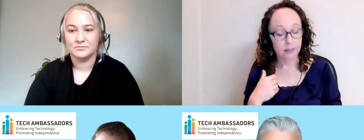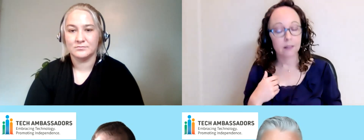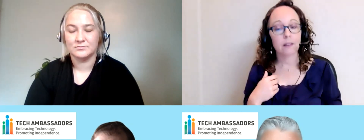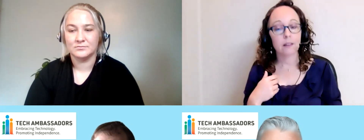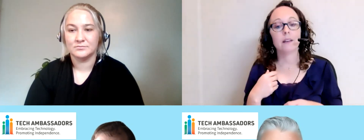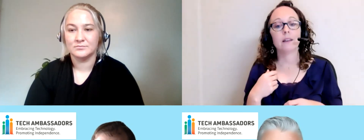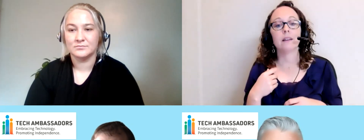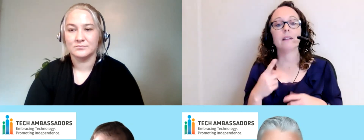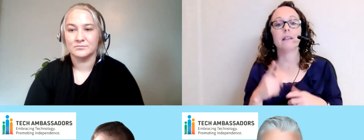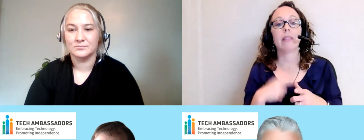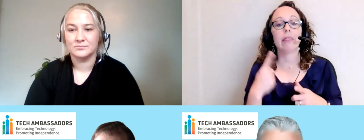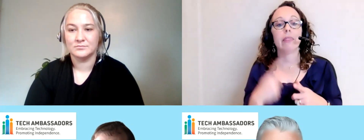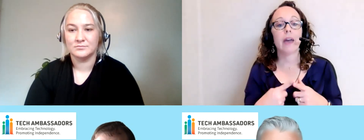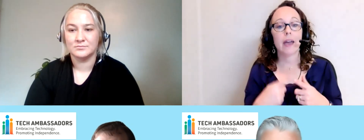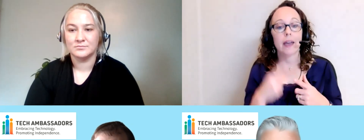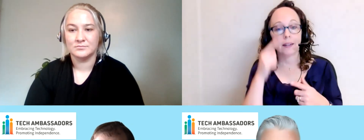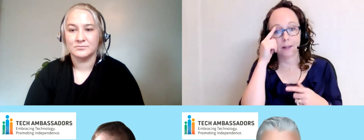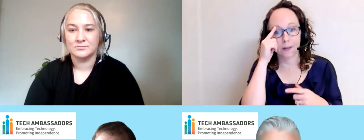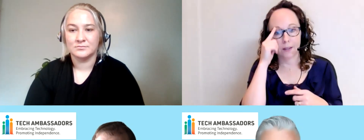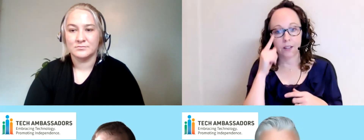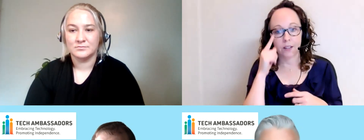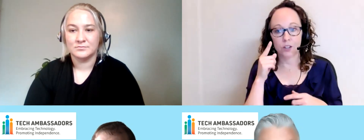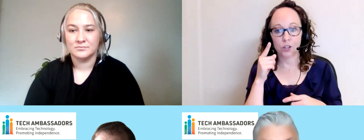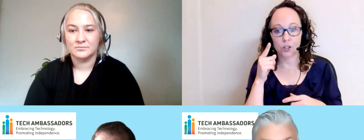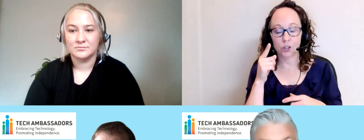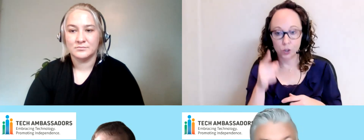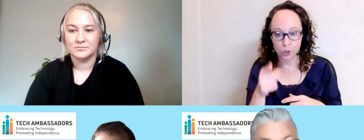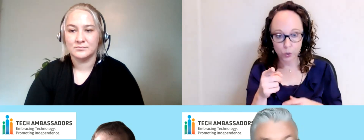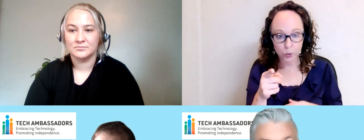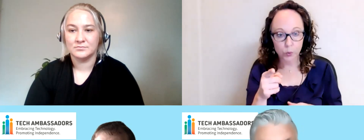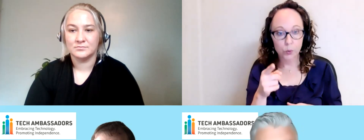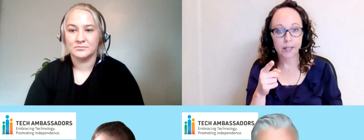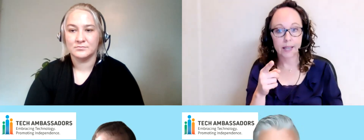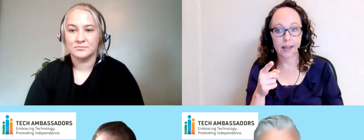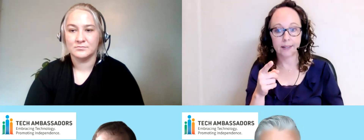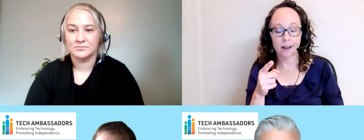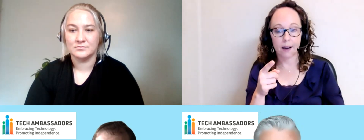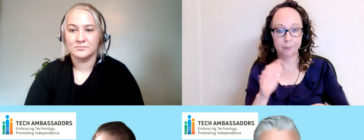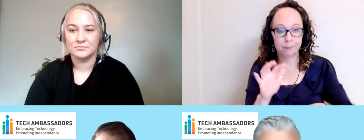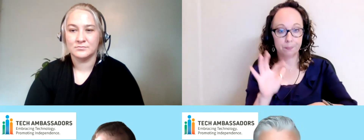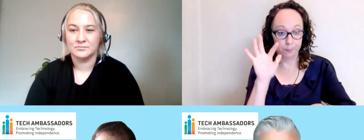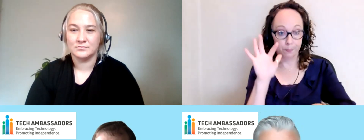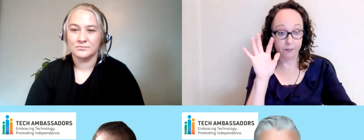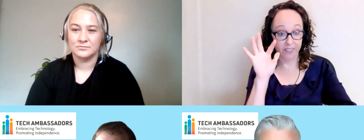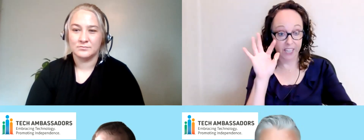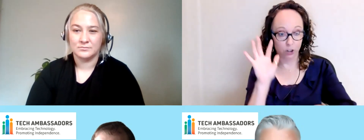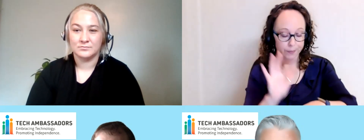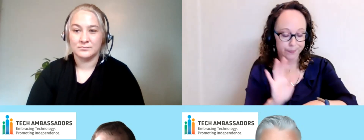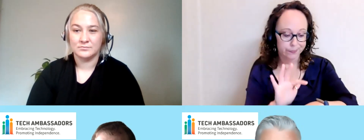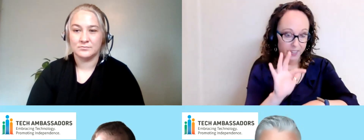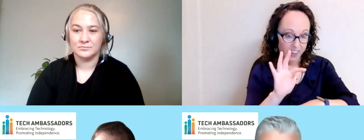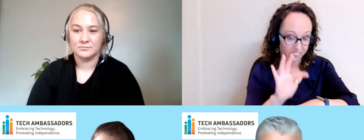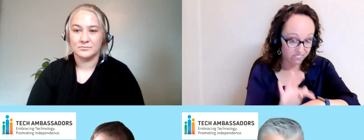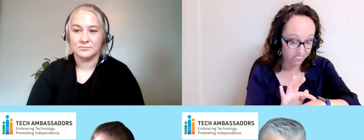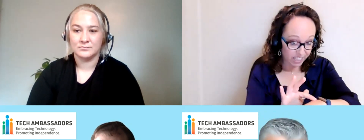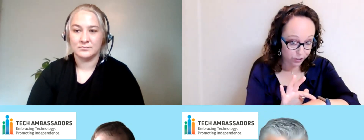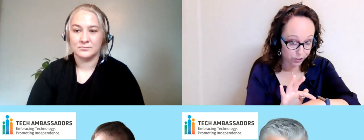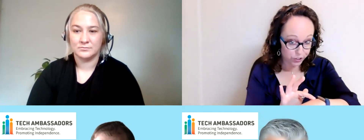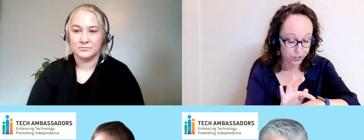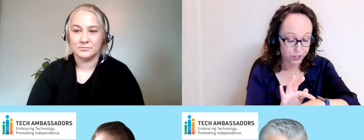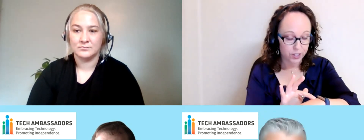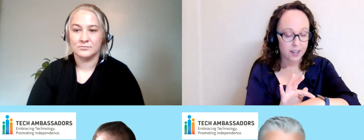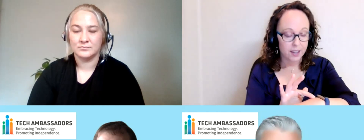on what is called the digital crown, and it'll